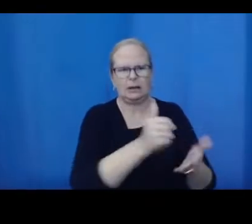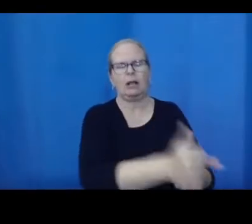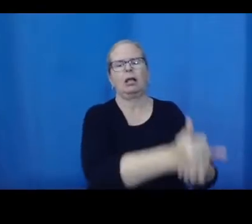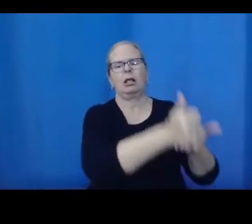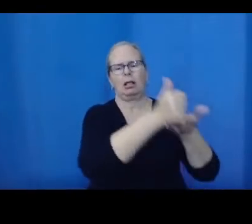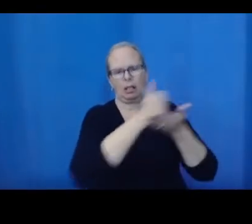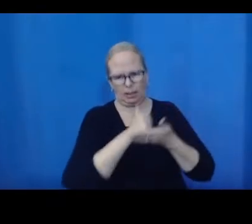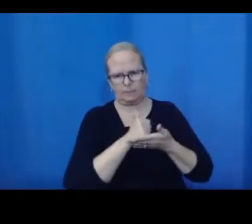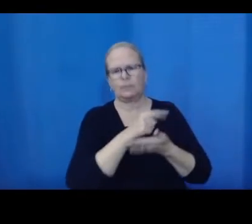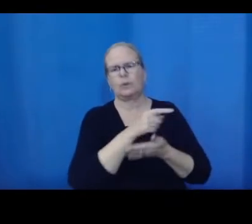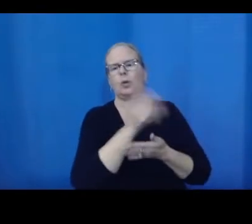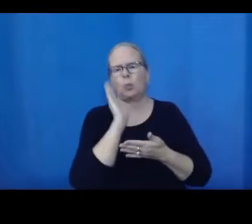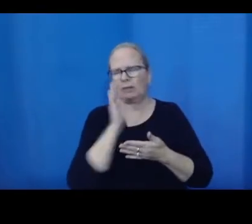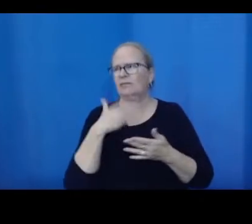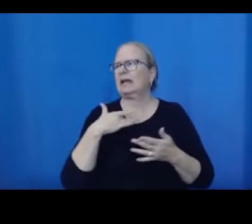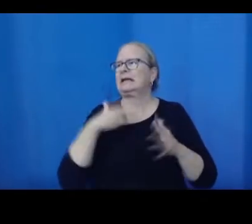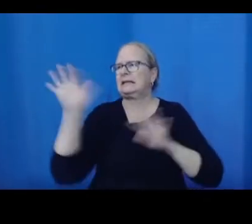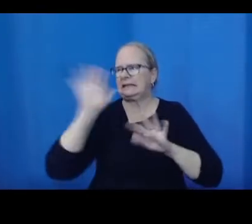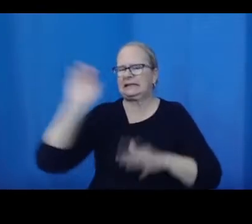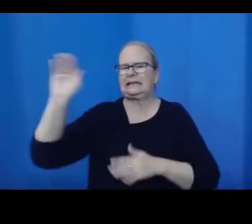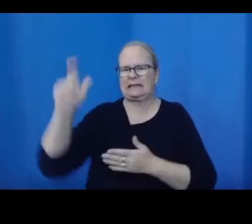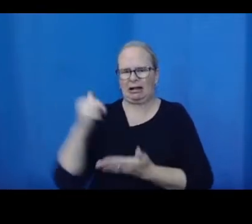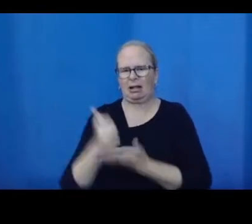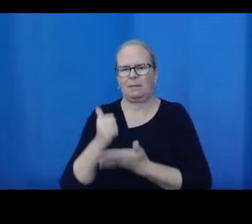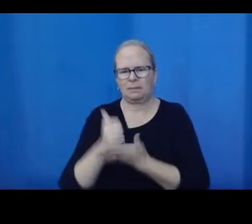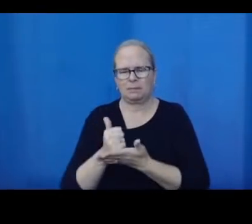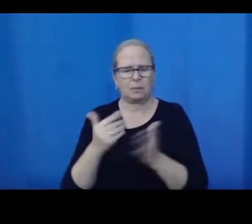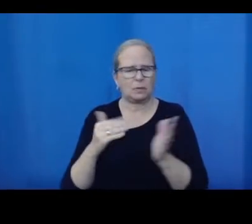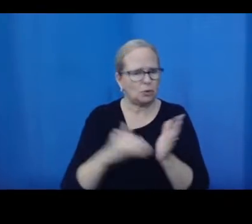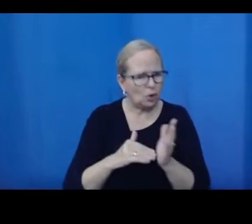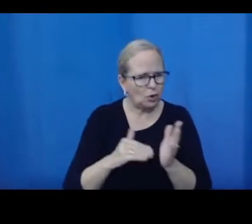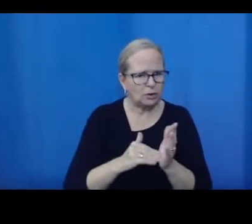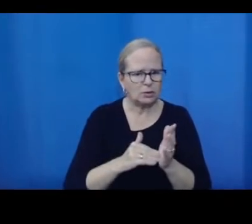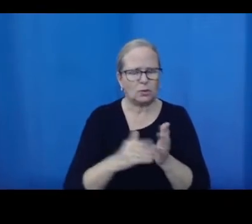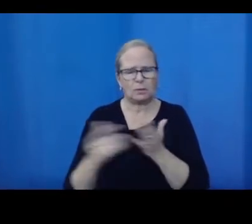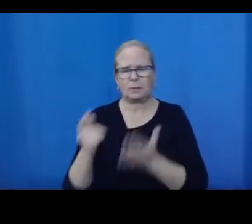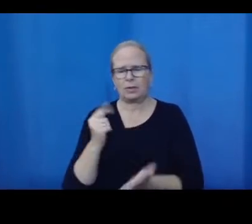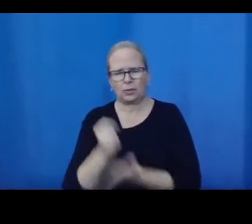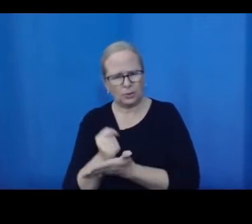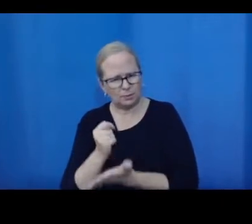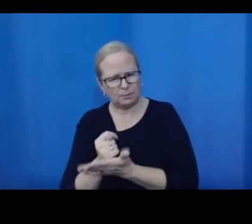worker, registered nurse, whoever is potentially providing you care. If you don't have care,